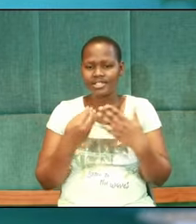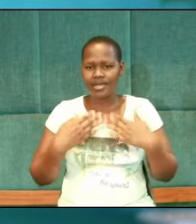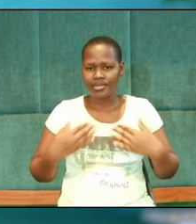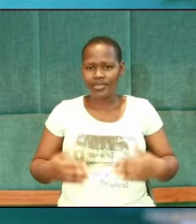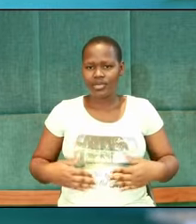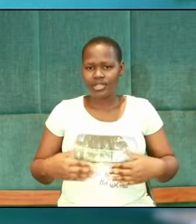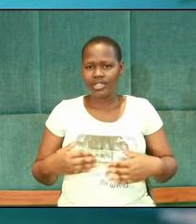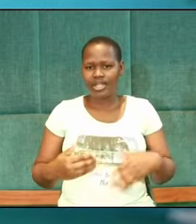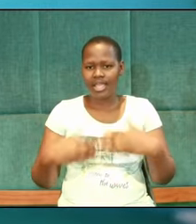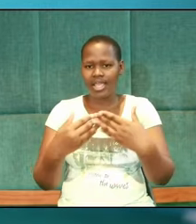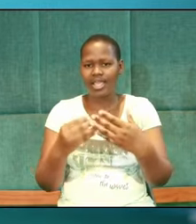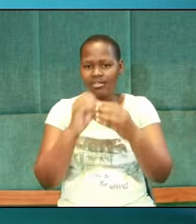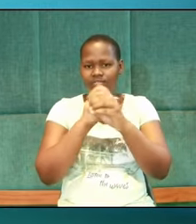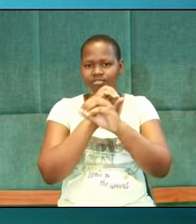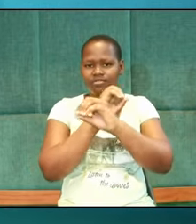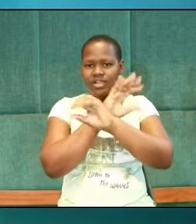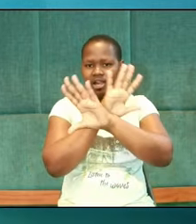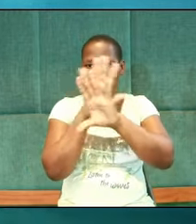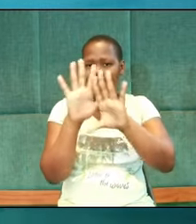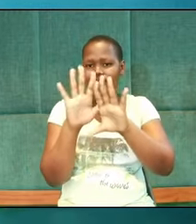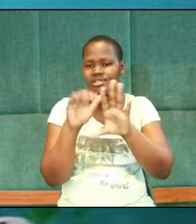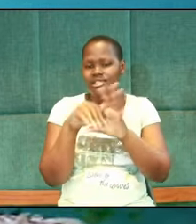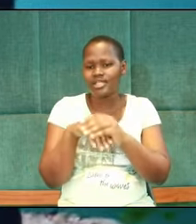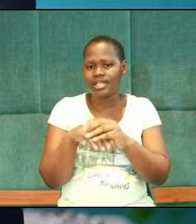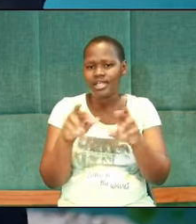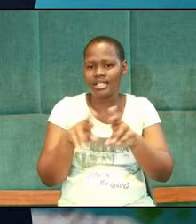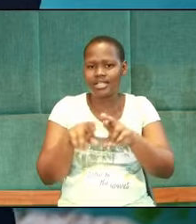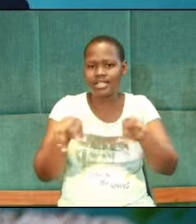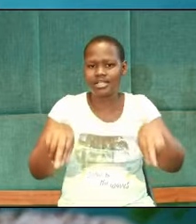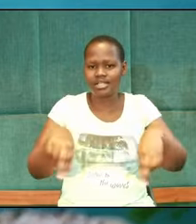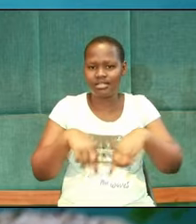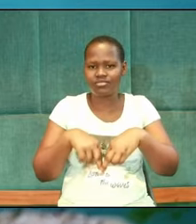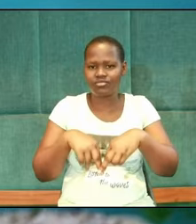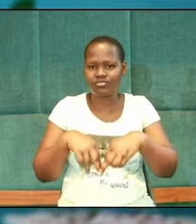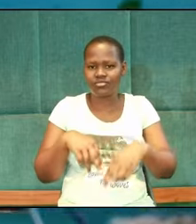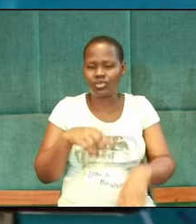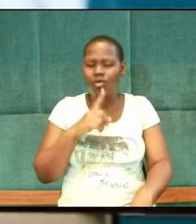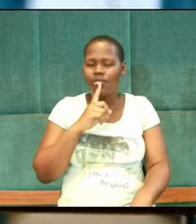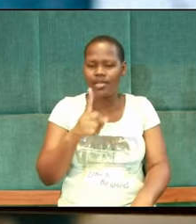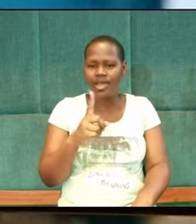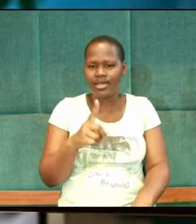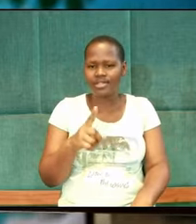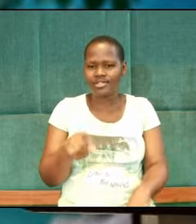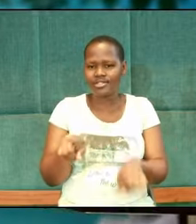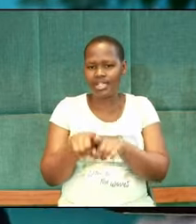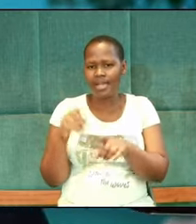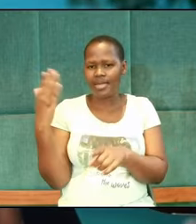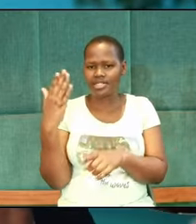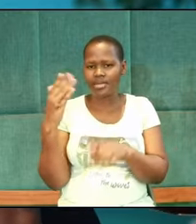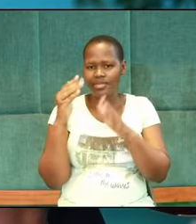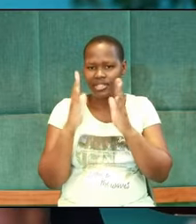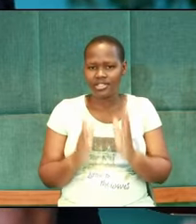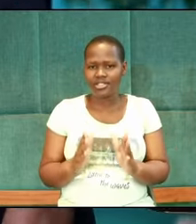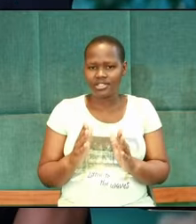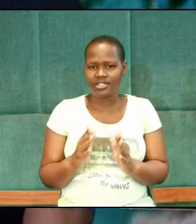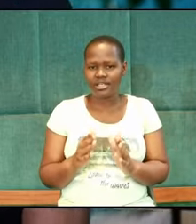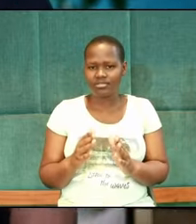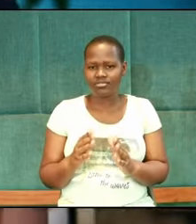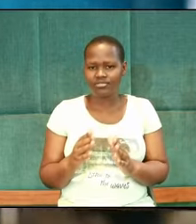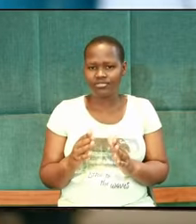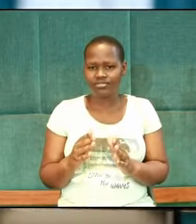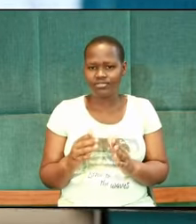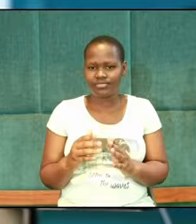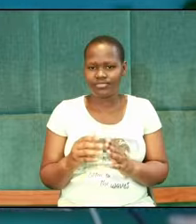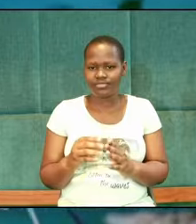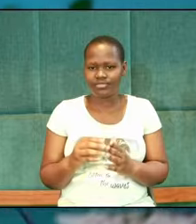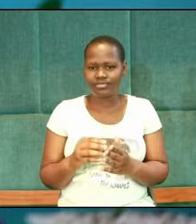into the room. Come on. I'm commanding as the preacher now. I say, throw light into the room.